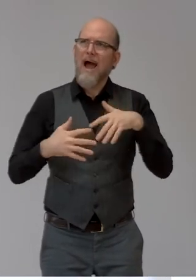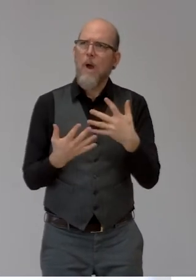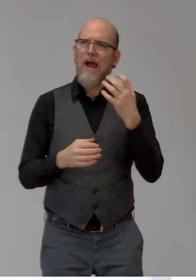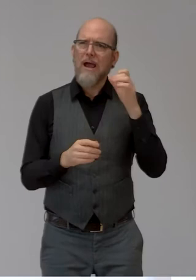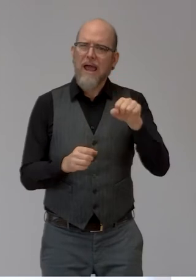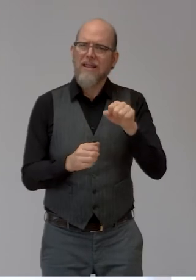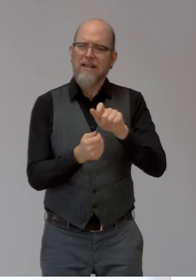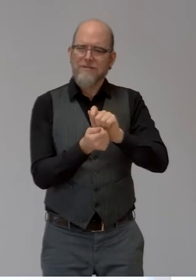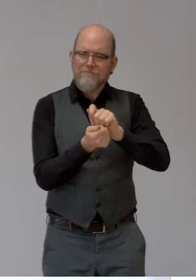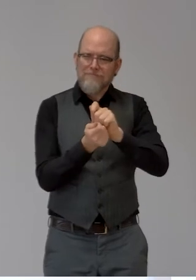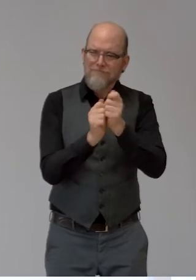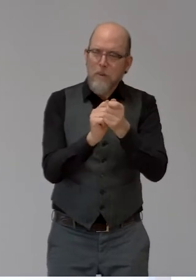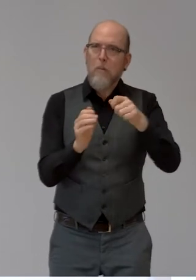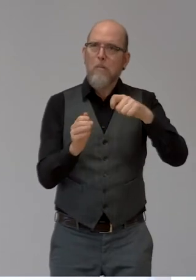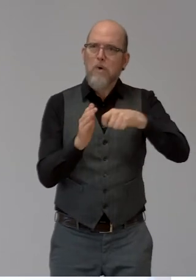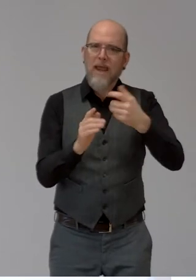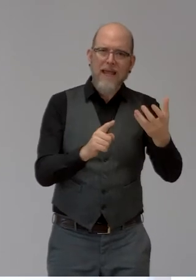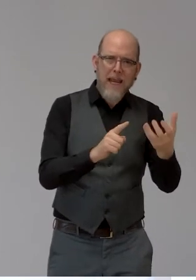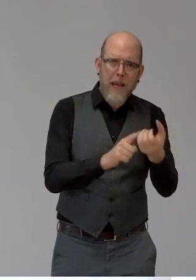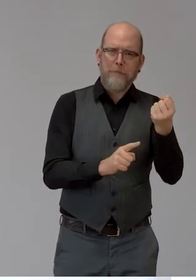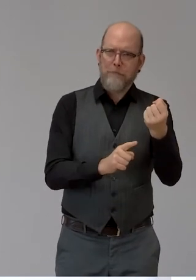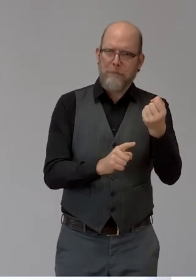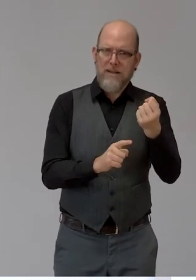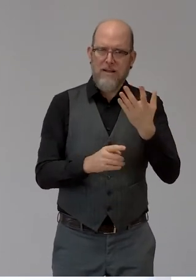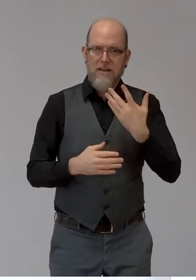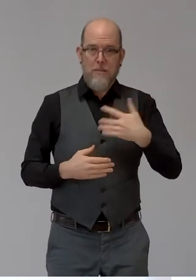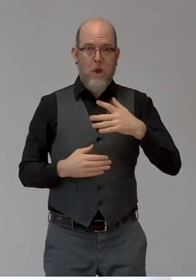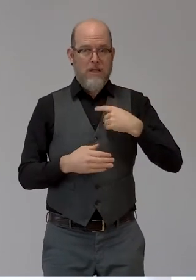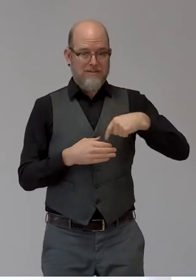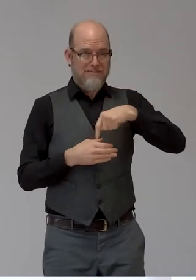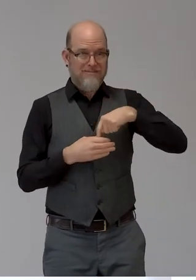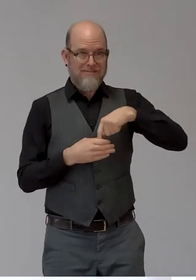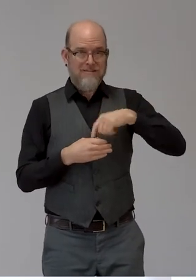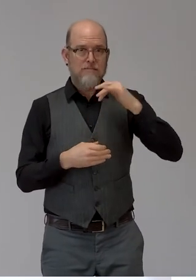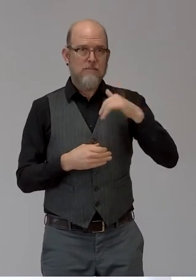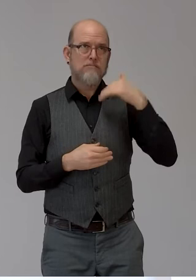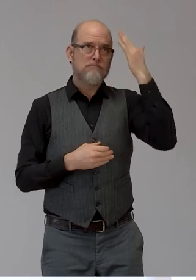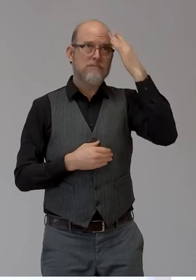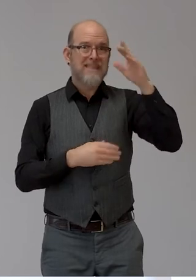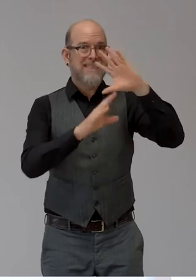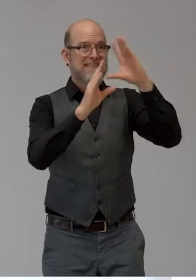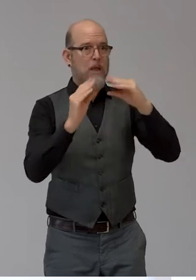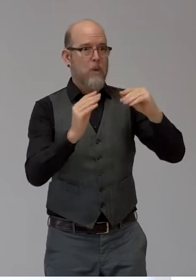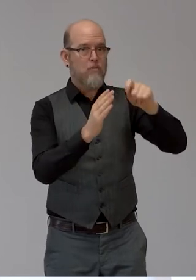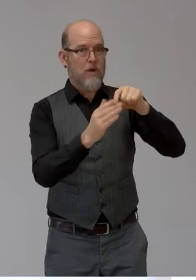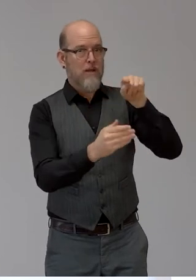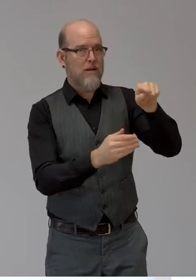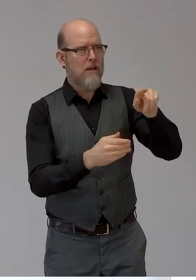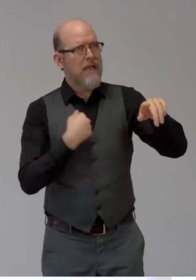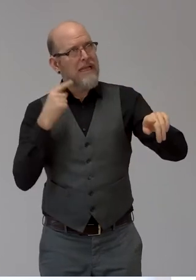at the core of it, it's when I think of Zero Project every year that brings us all together,